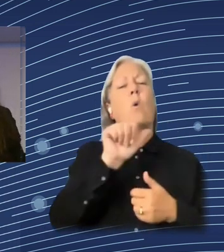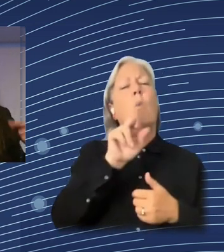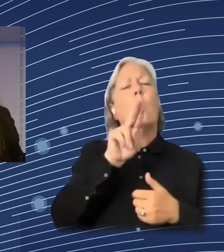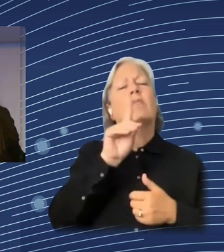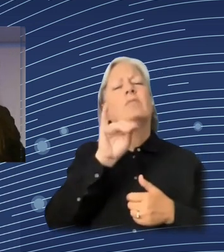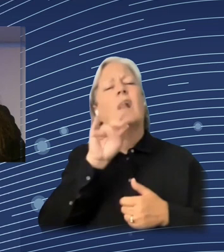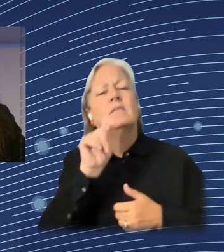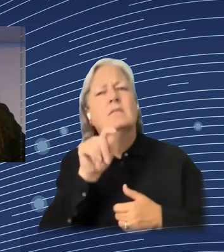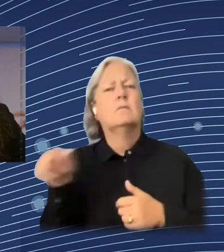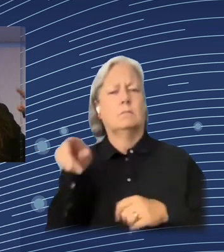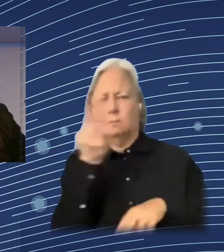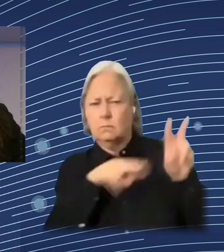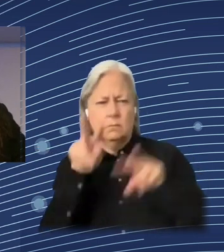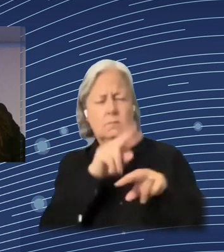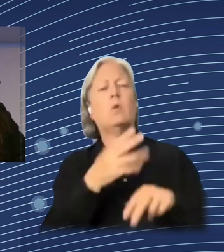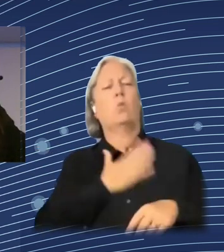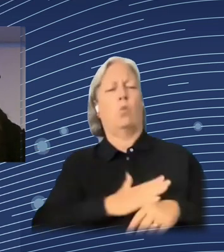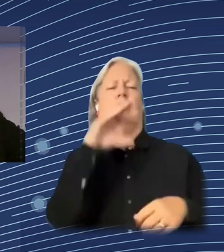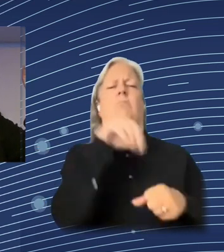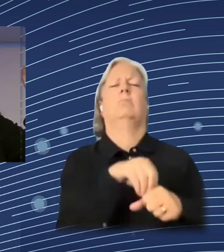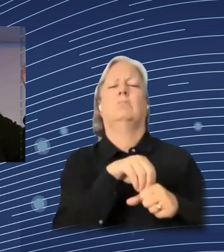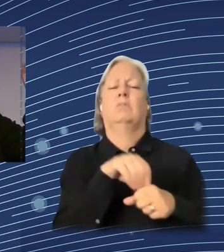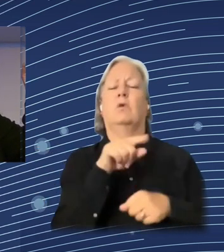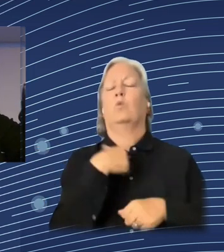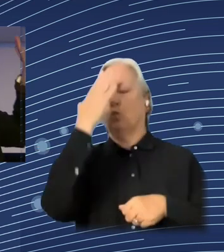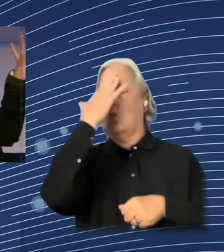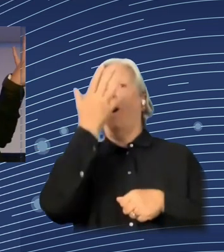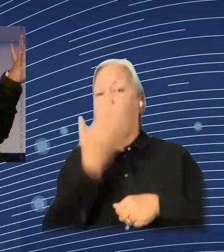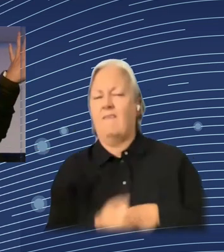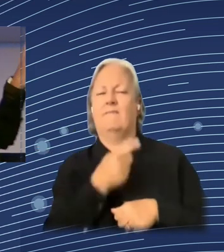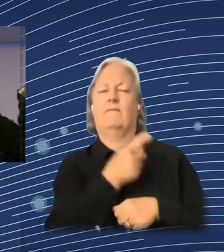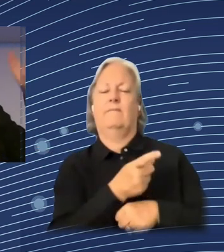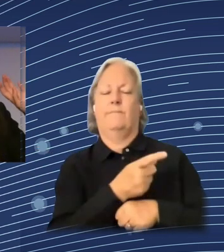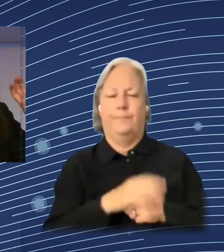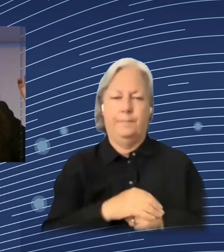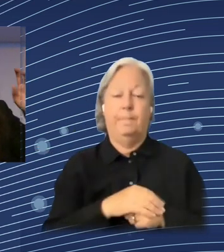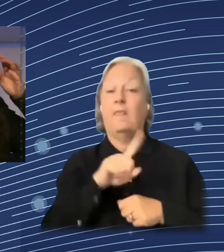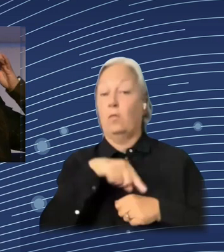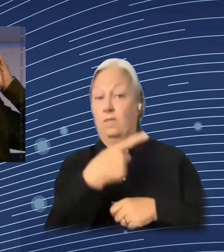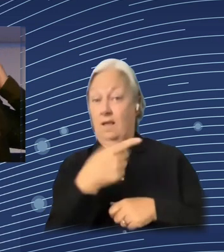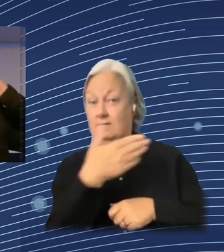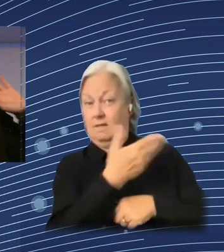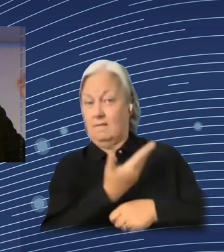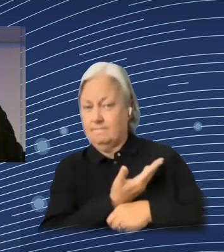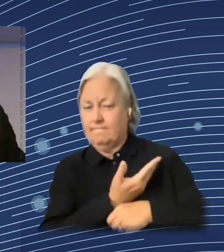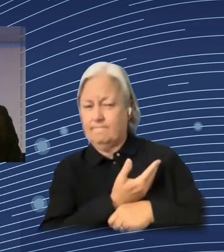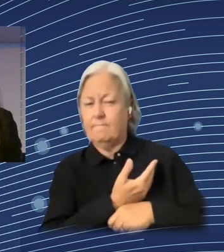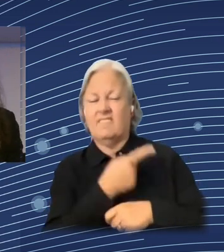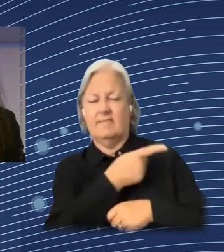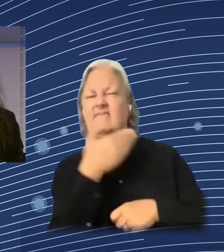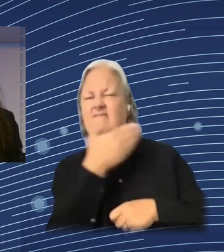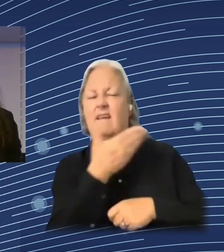If you go to the next slide, and I'm going to go to the, well, here it is like you'll have the slides then, but the algorithm currently